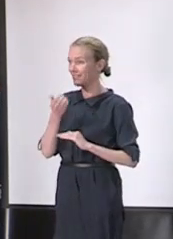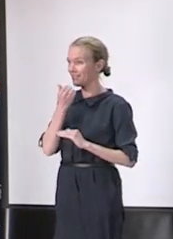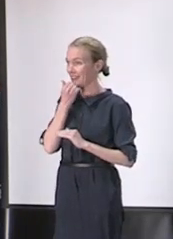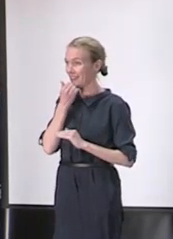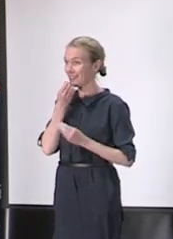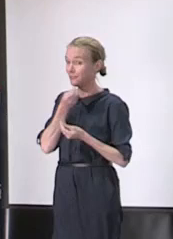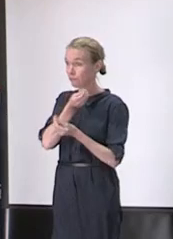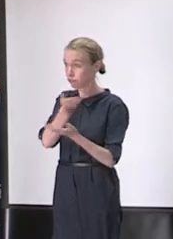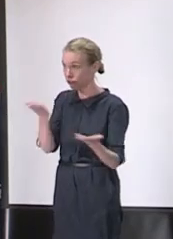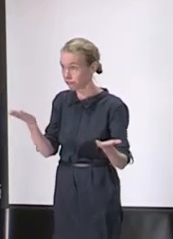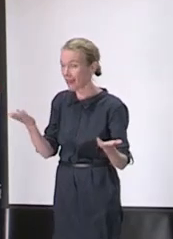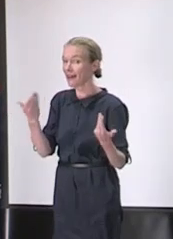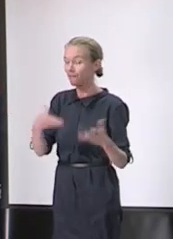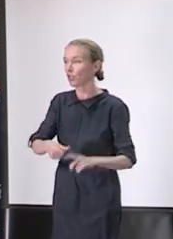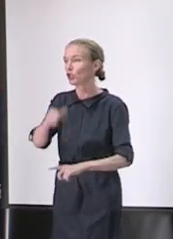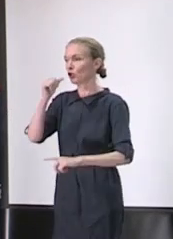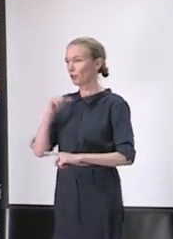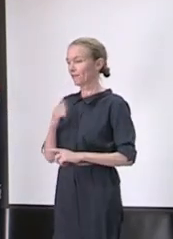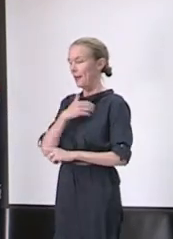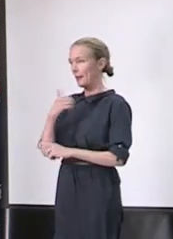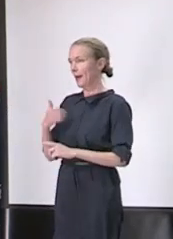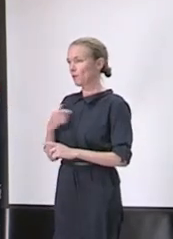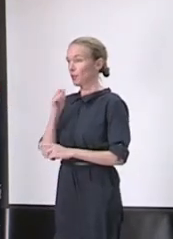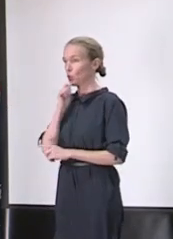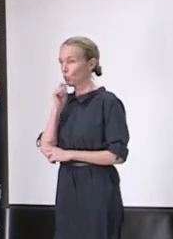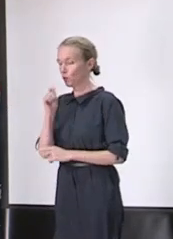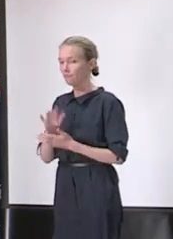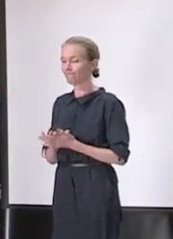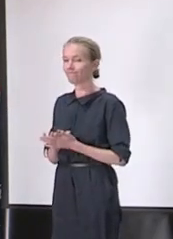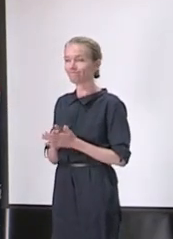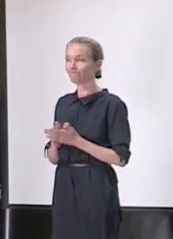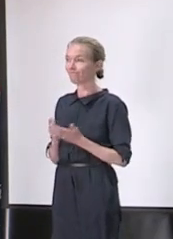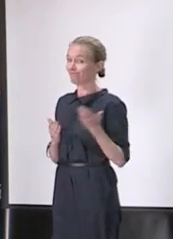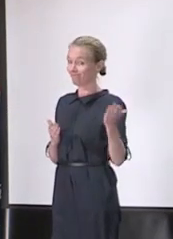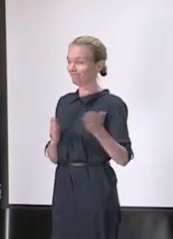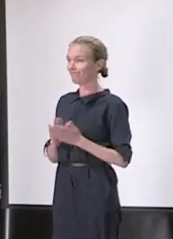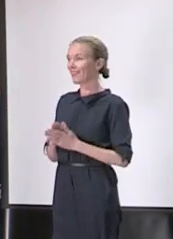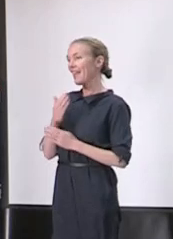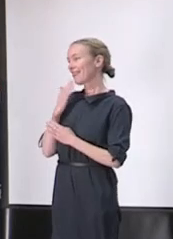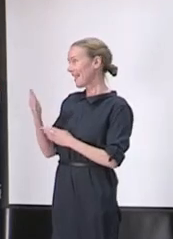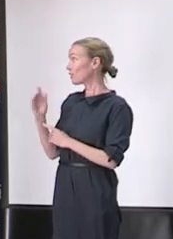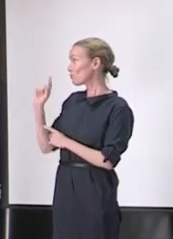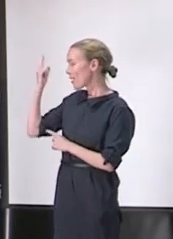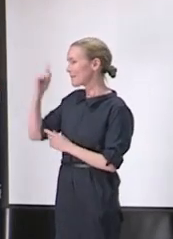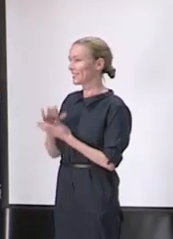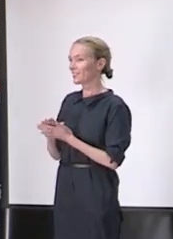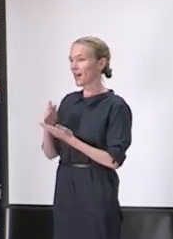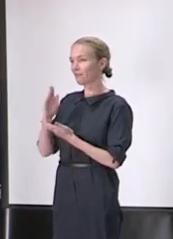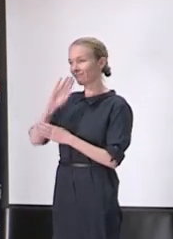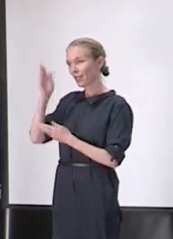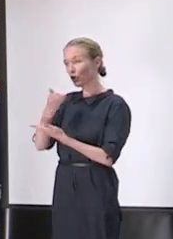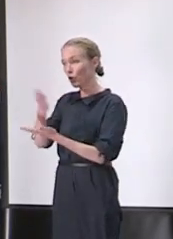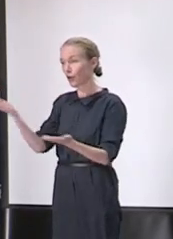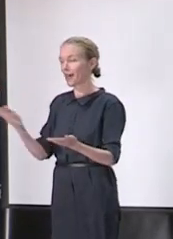share a few updates from the government this morning. Thank you, Prime Minister. Kia ora koutou katoa. Today we're reporting no